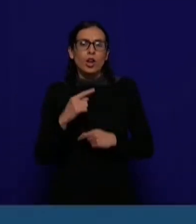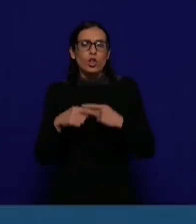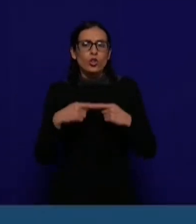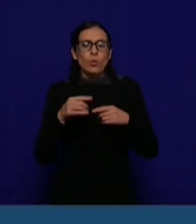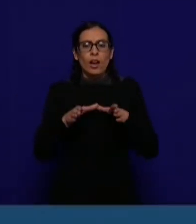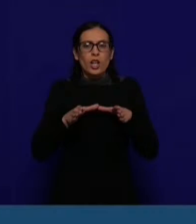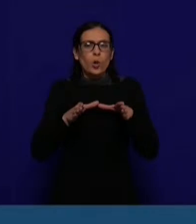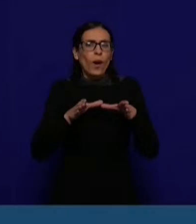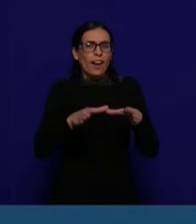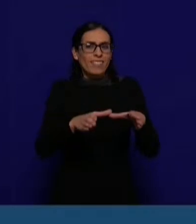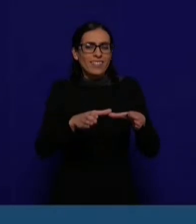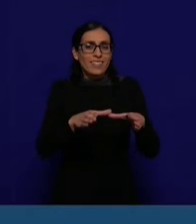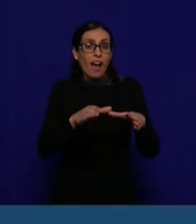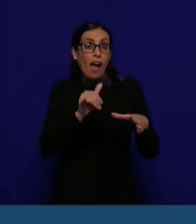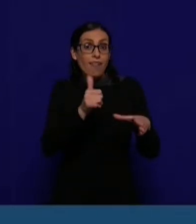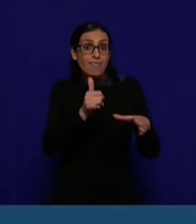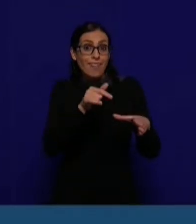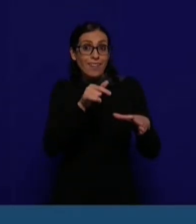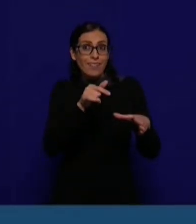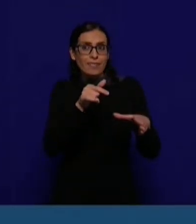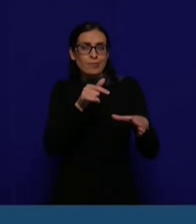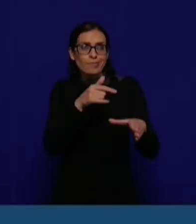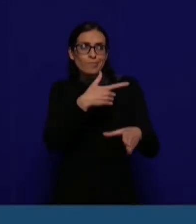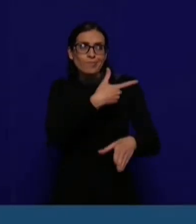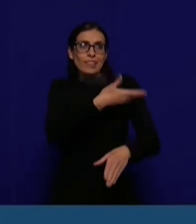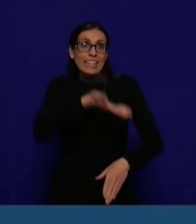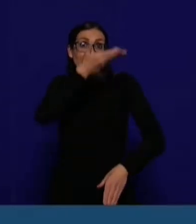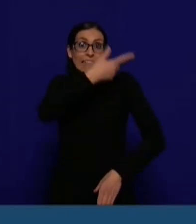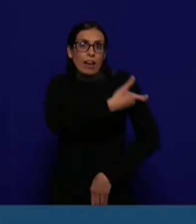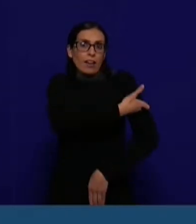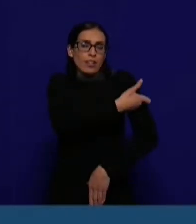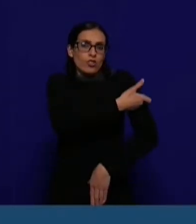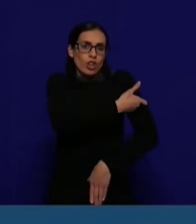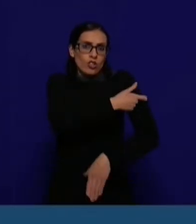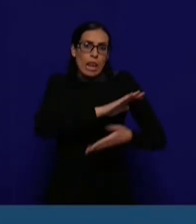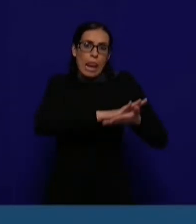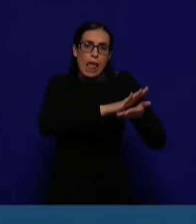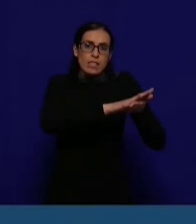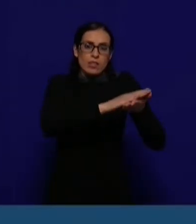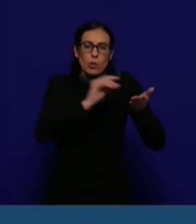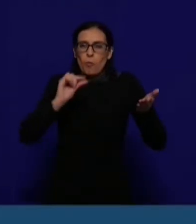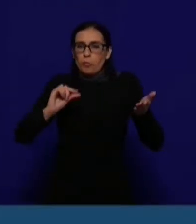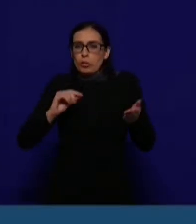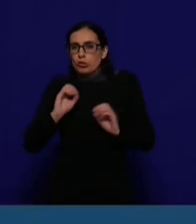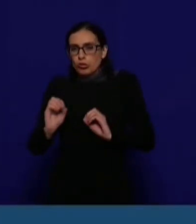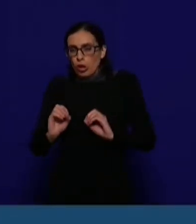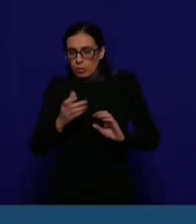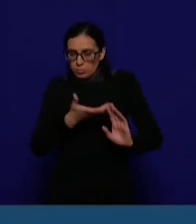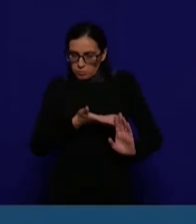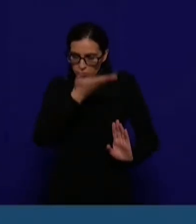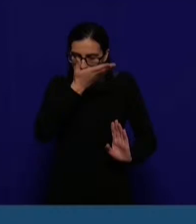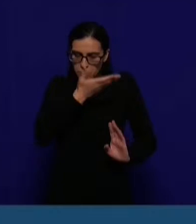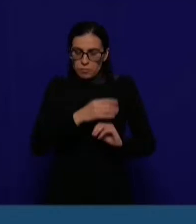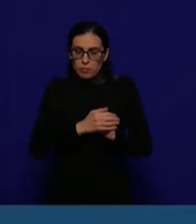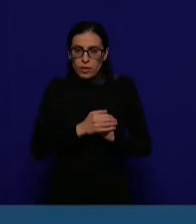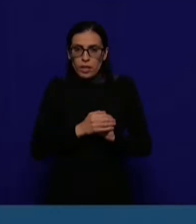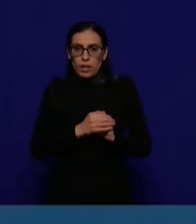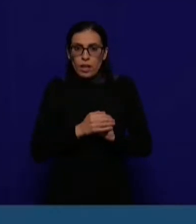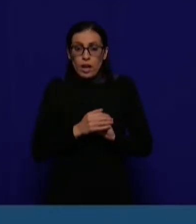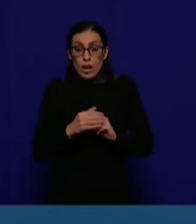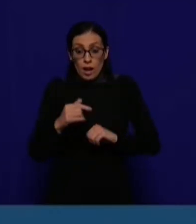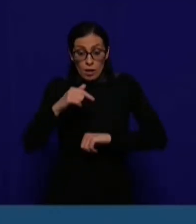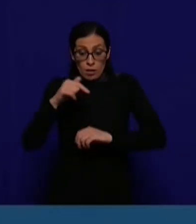la darba mbagħad iktar ħajkollok nies li jkunu qegħdin ikunu vaċċinati. Fil-punt li qegħdin